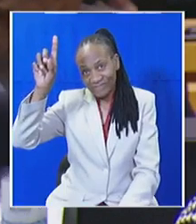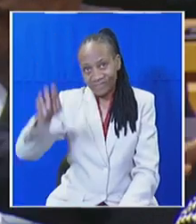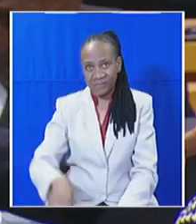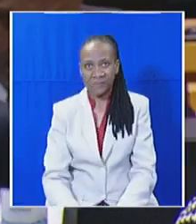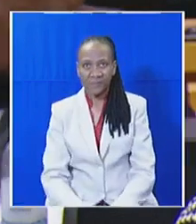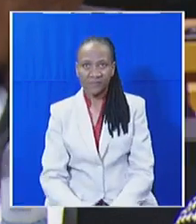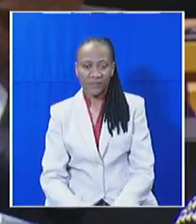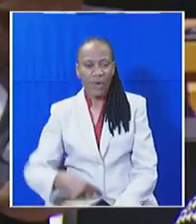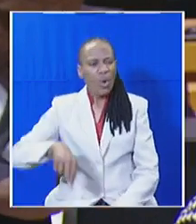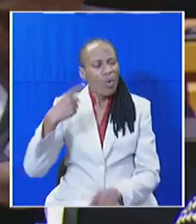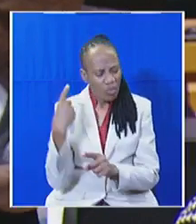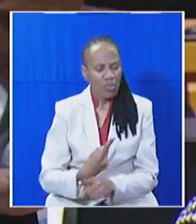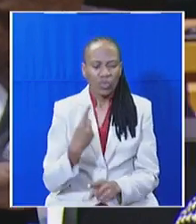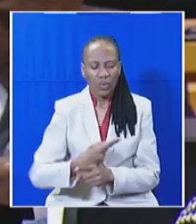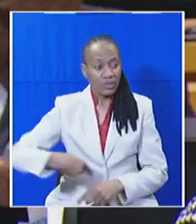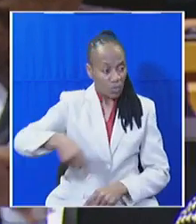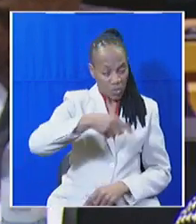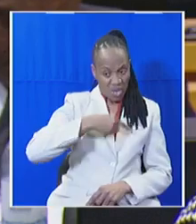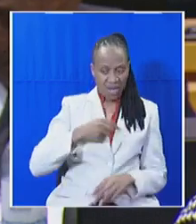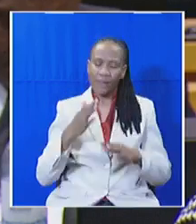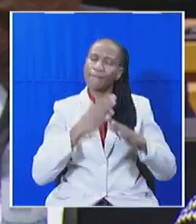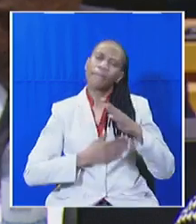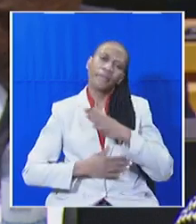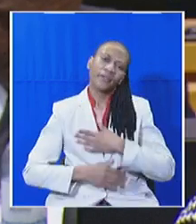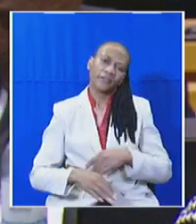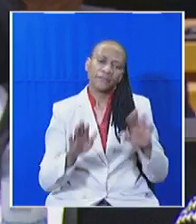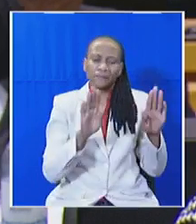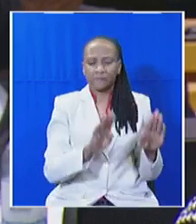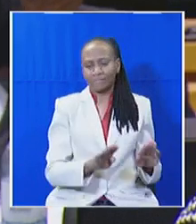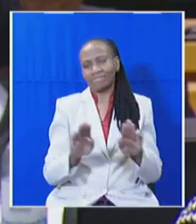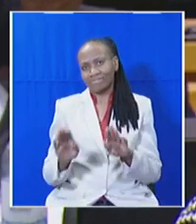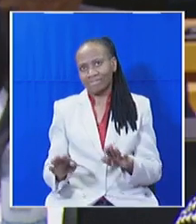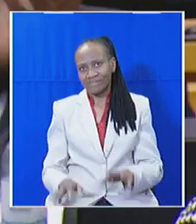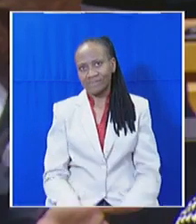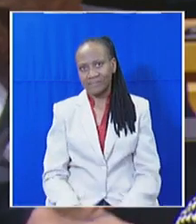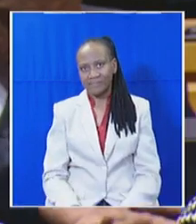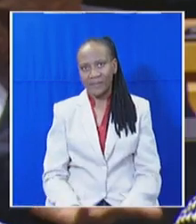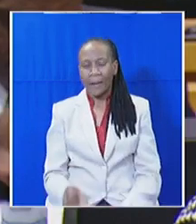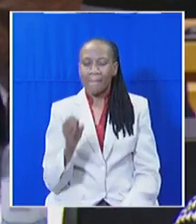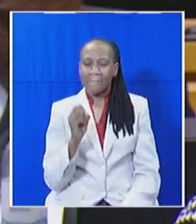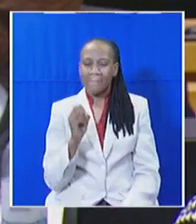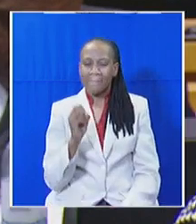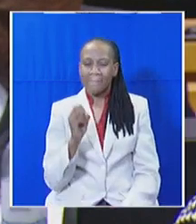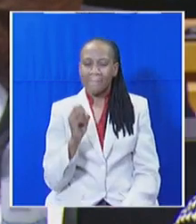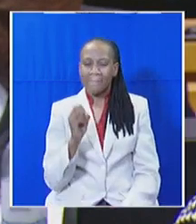been disciplined and patient. We have come to a point where there is no further